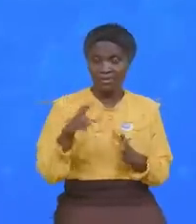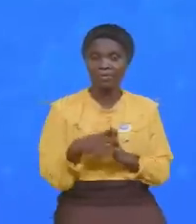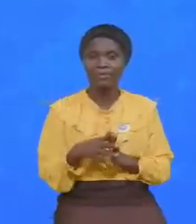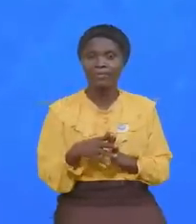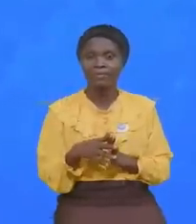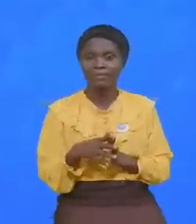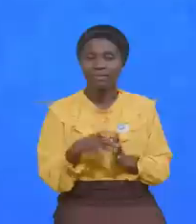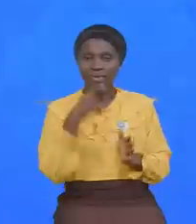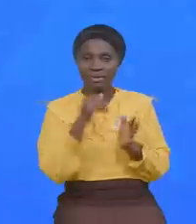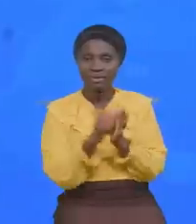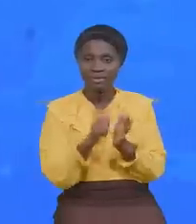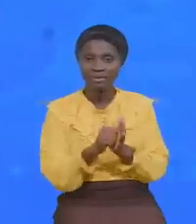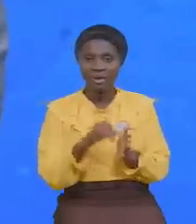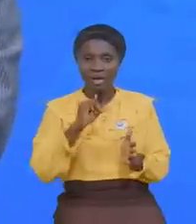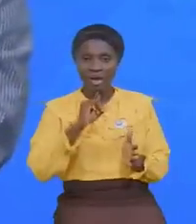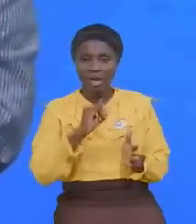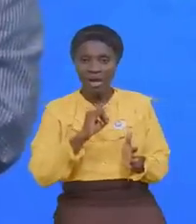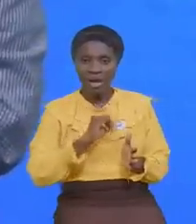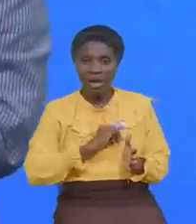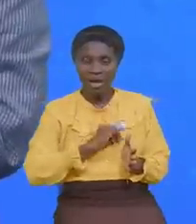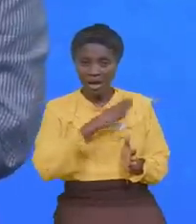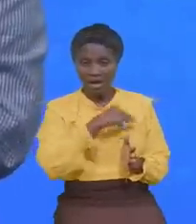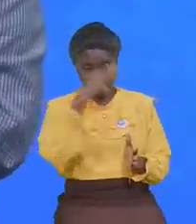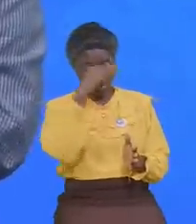He said, and he sought to see Jesus.